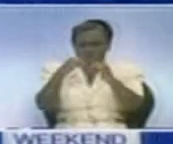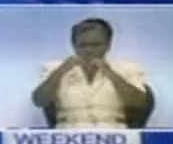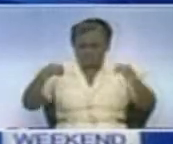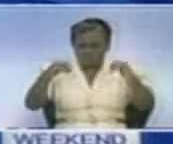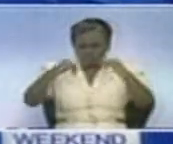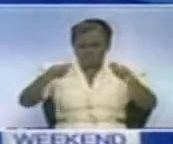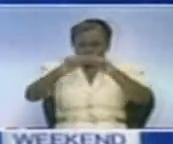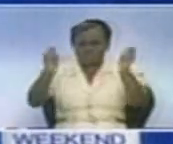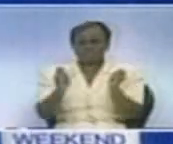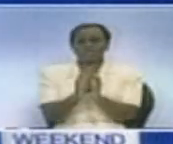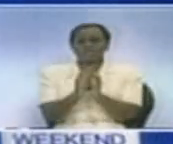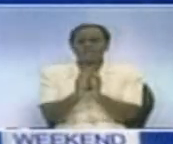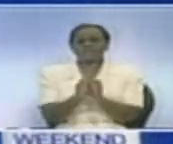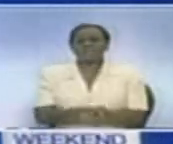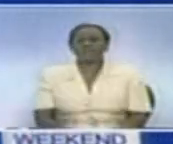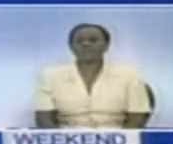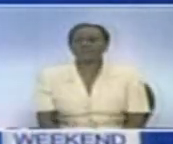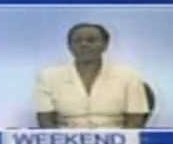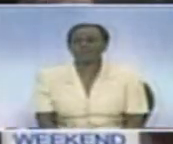right along with them.